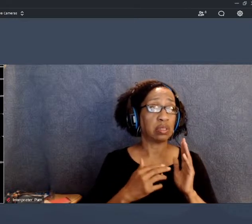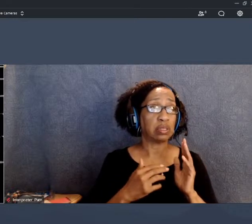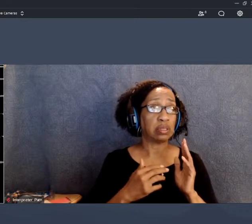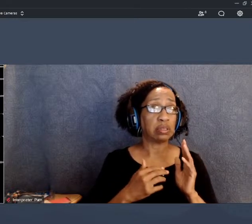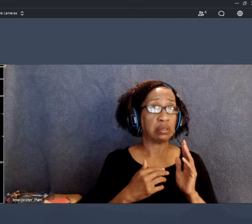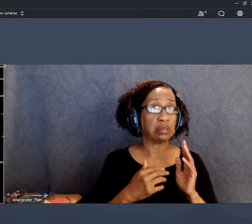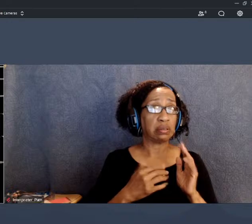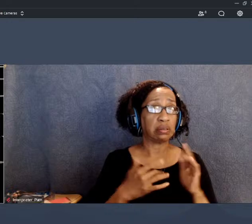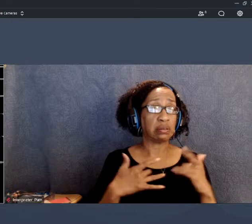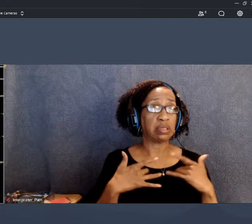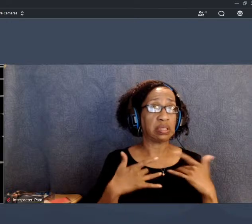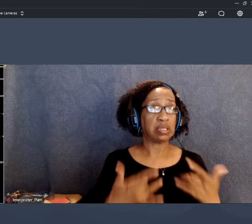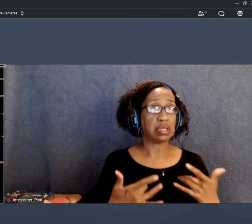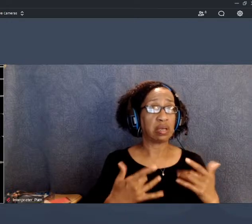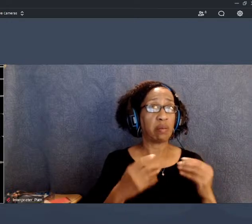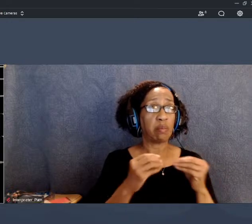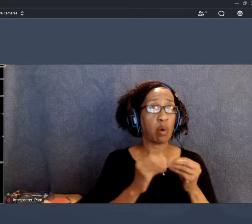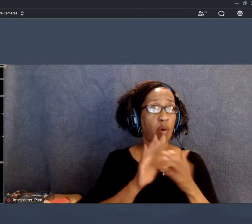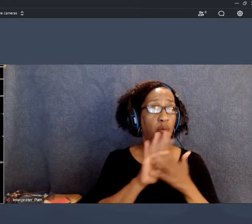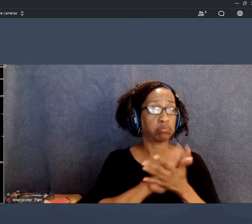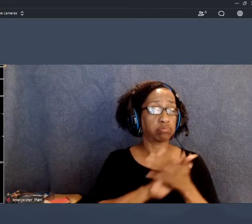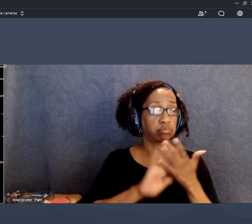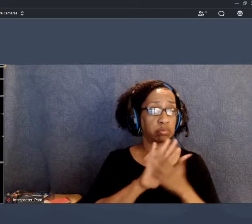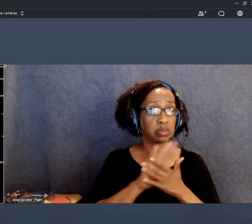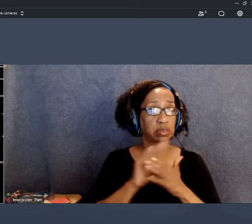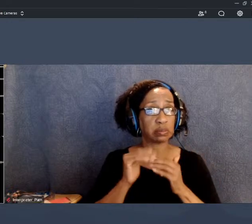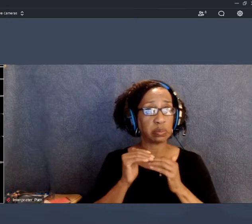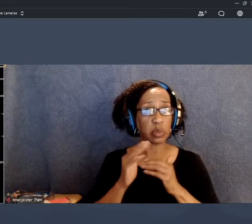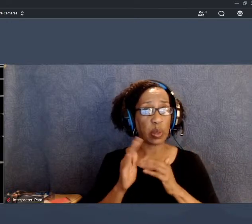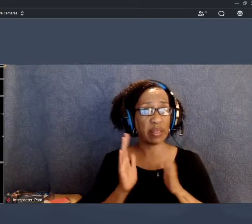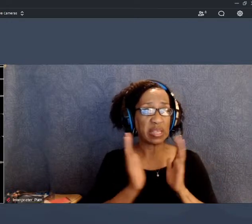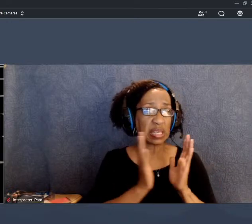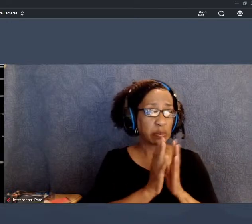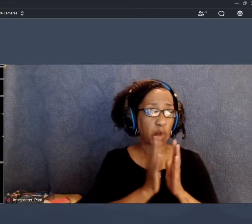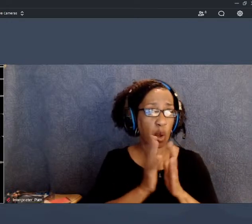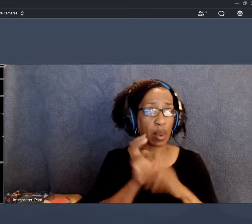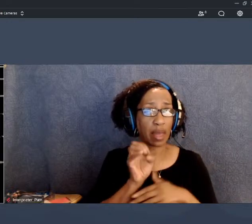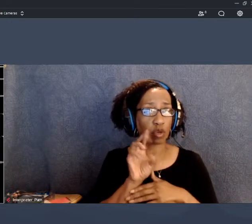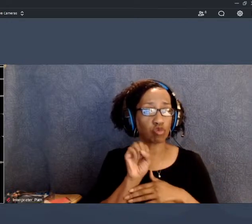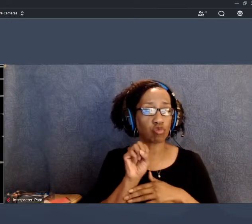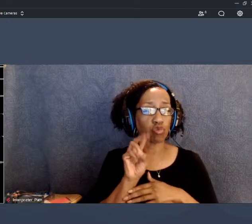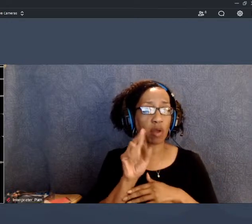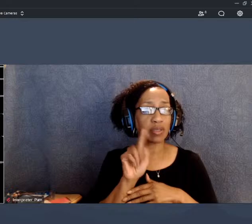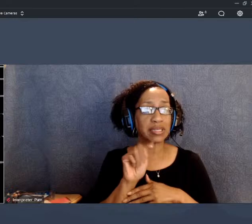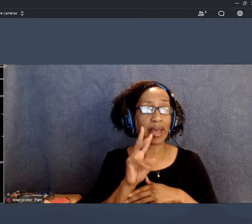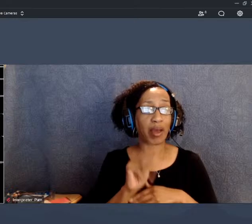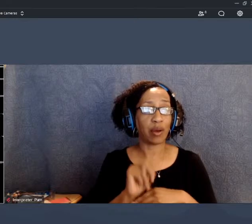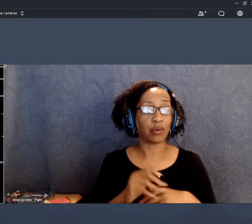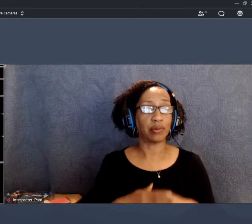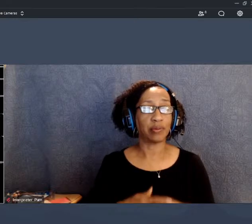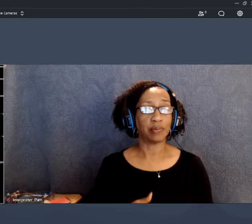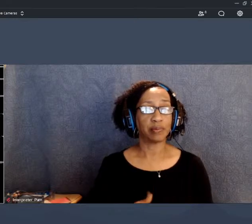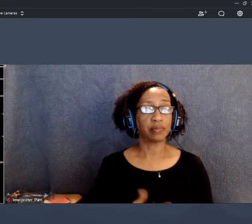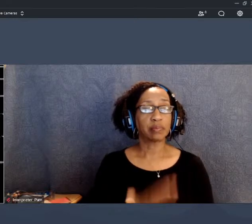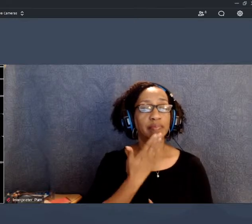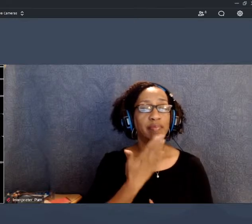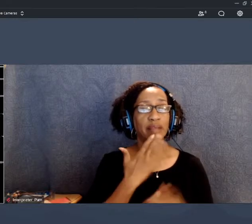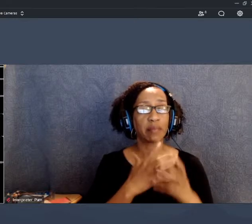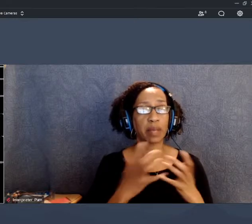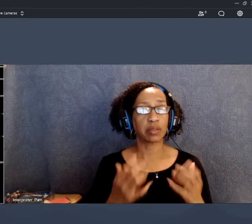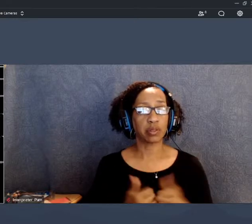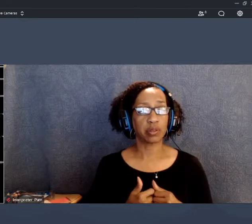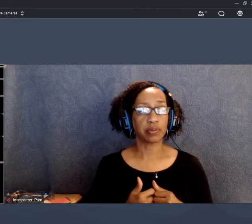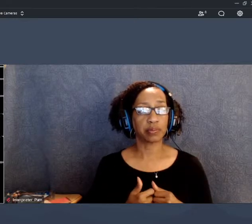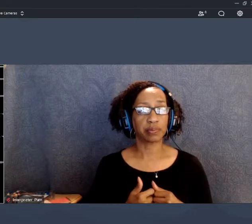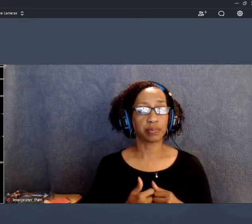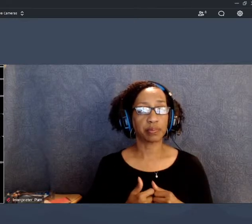nature, much more vague than, say, in a small district like Crosstown. Thank you. All right, thank you very much.